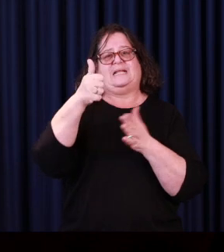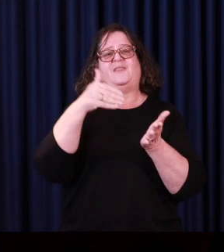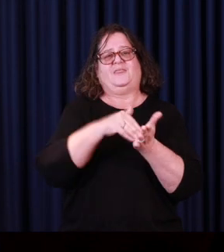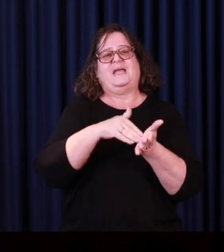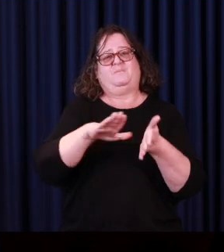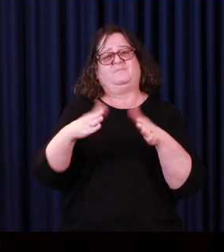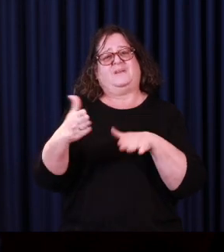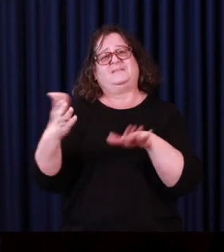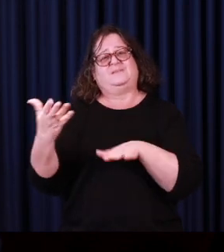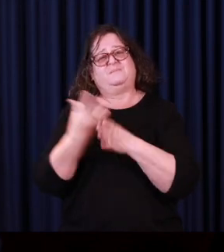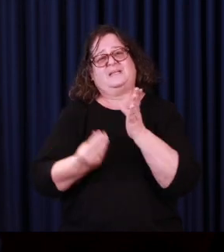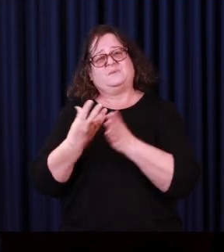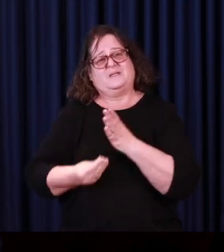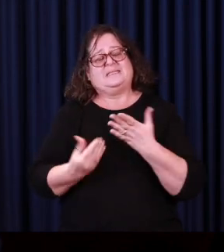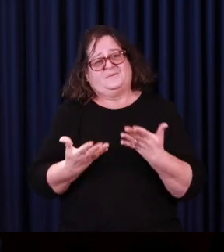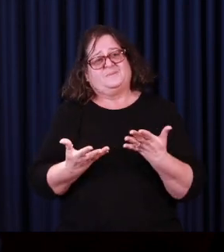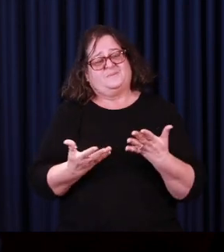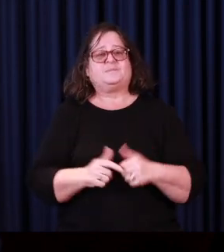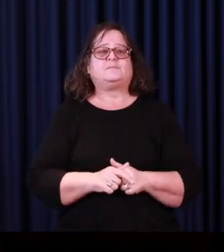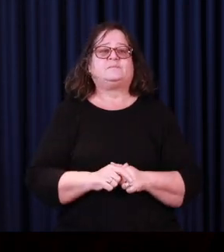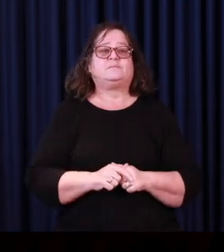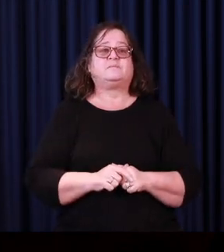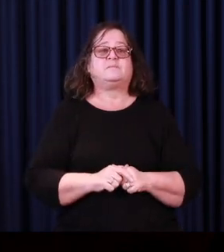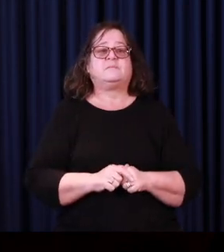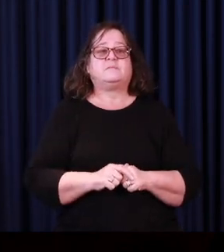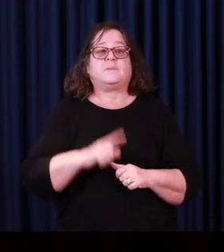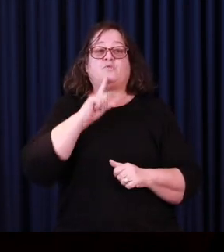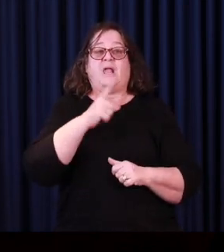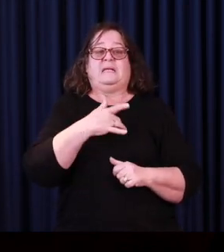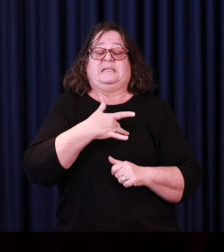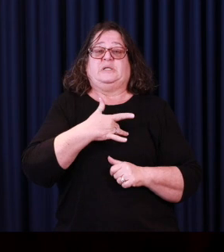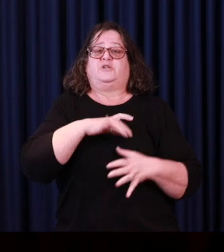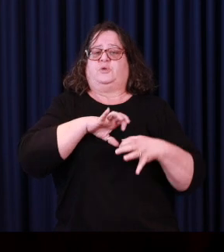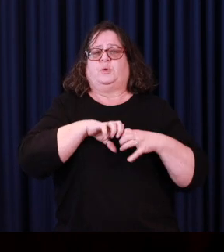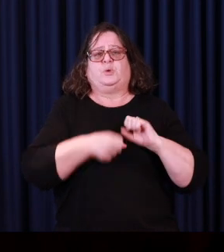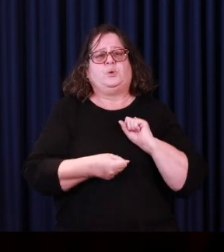alone, and has left nothing but grief in its path.